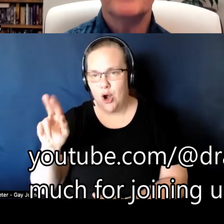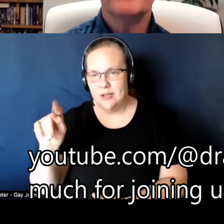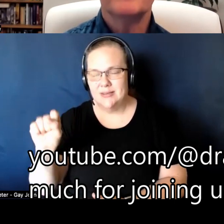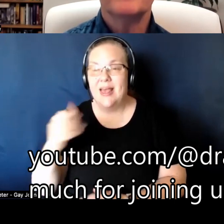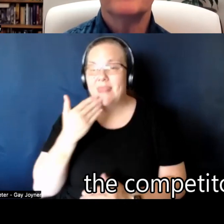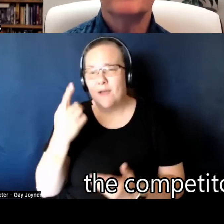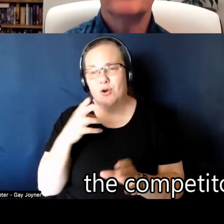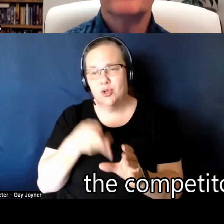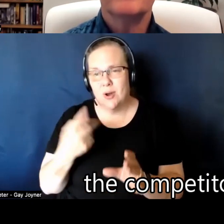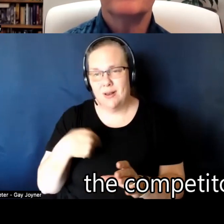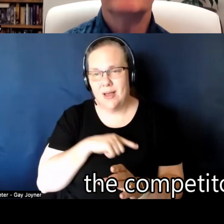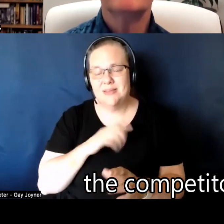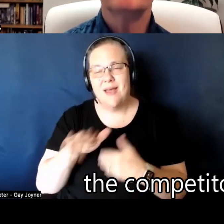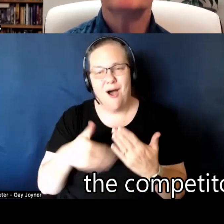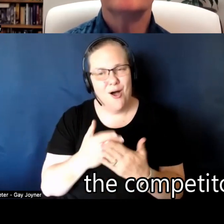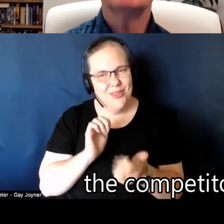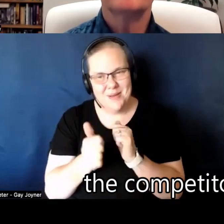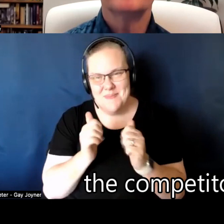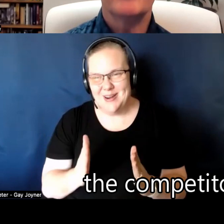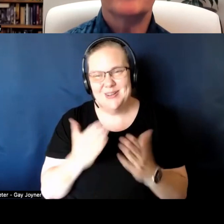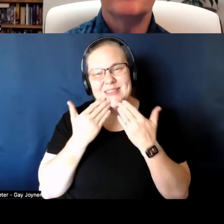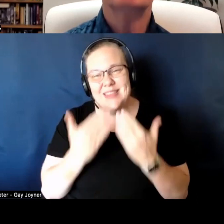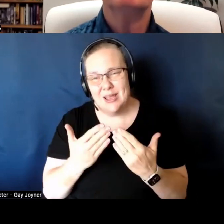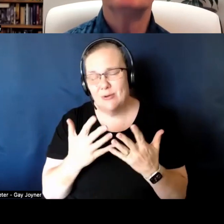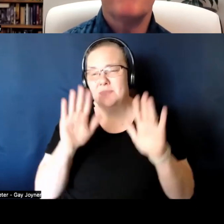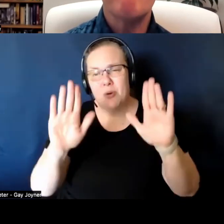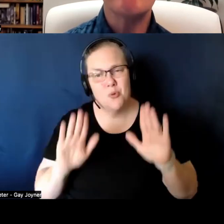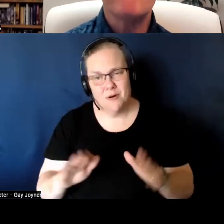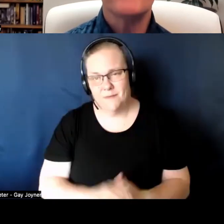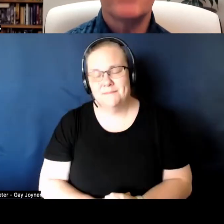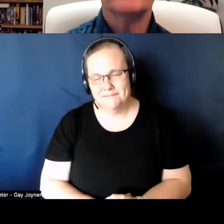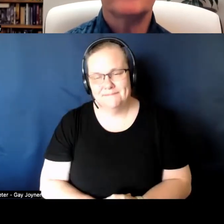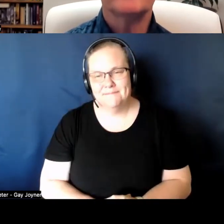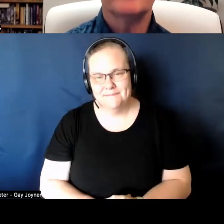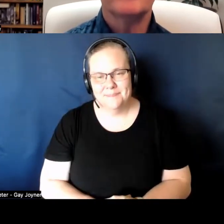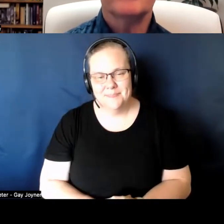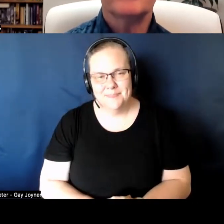thank you for all the competitors. It's been great. Yes.